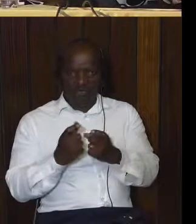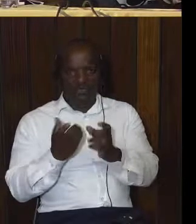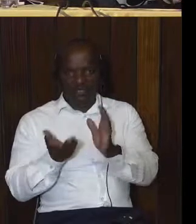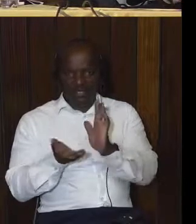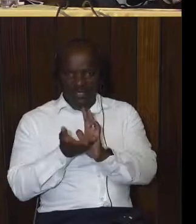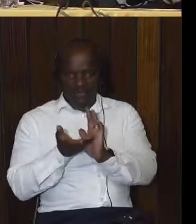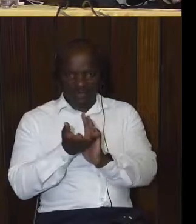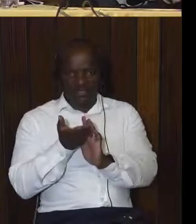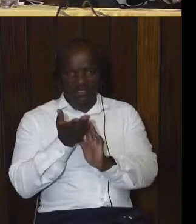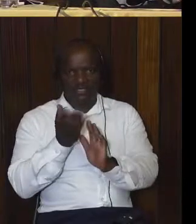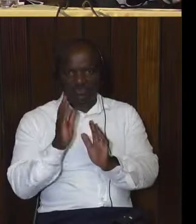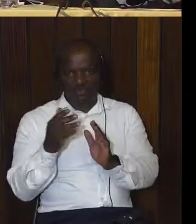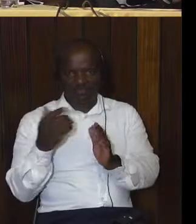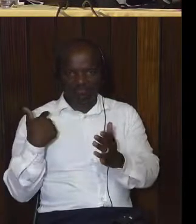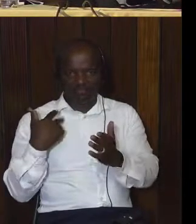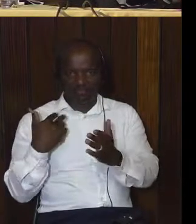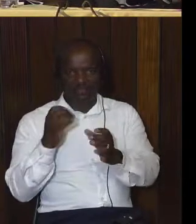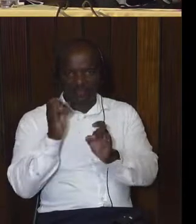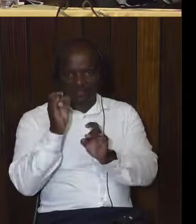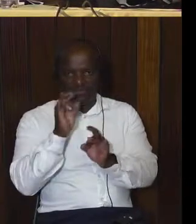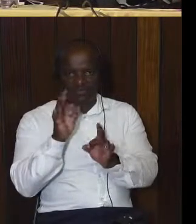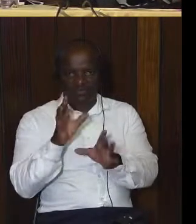is going.